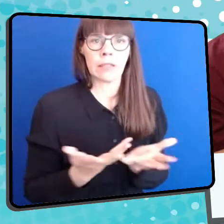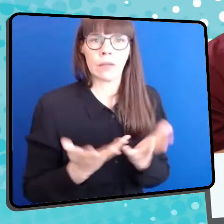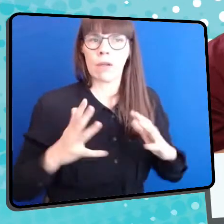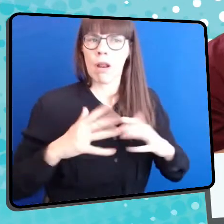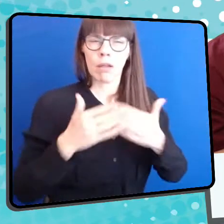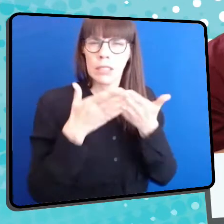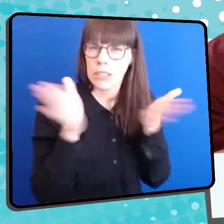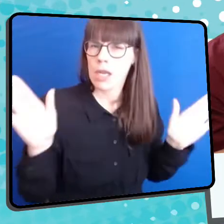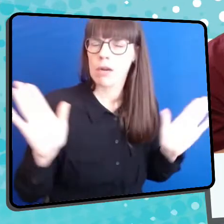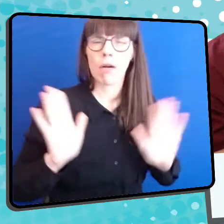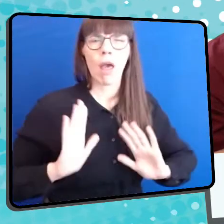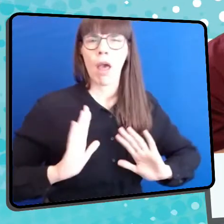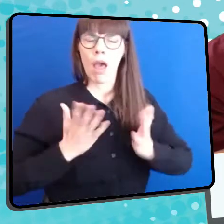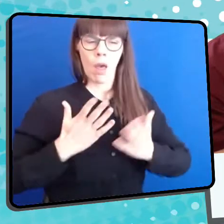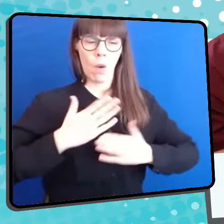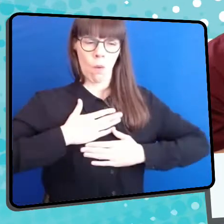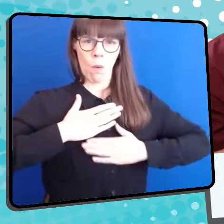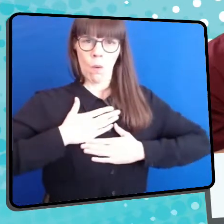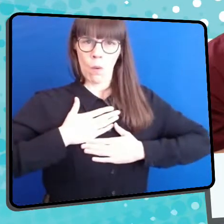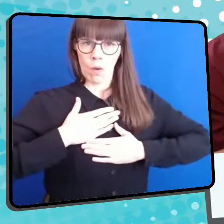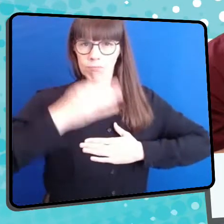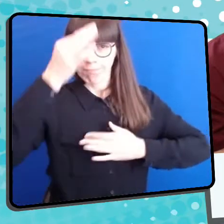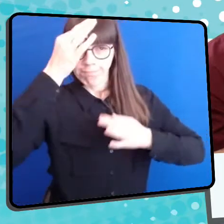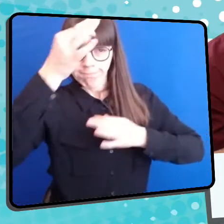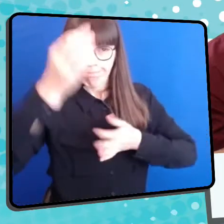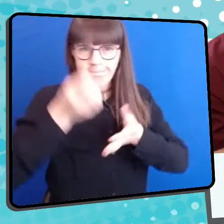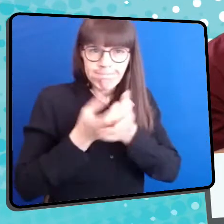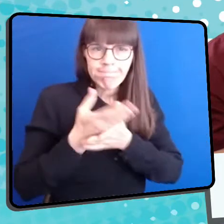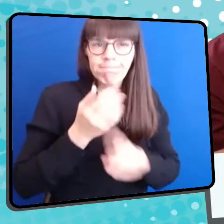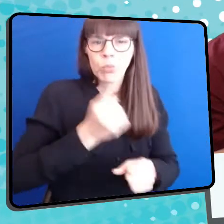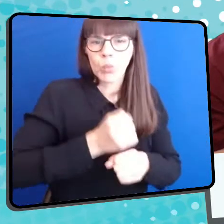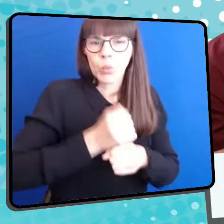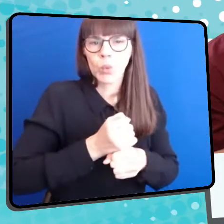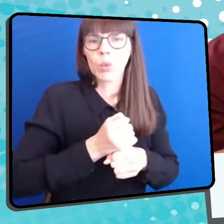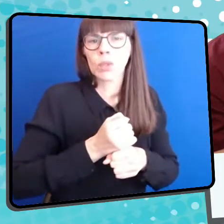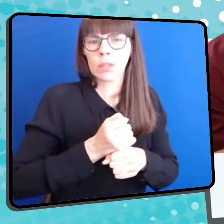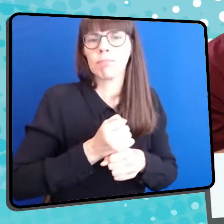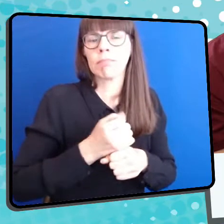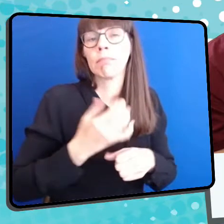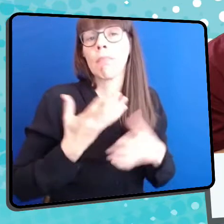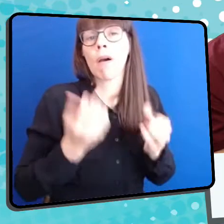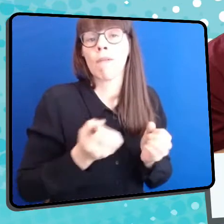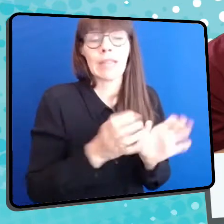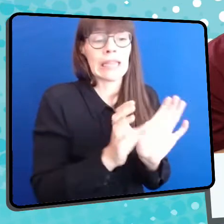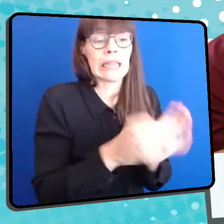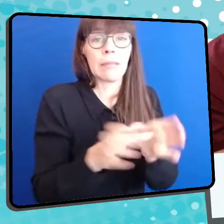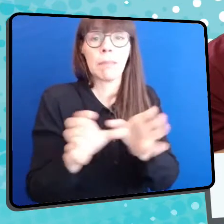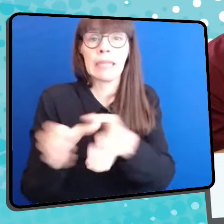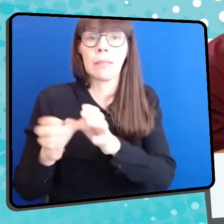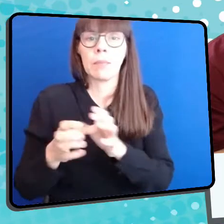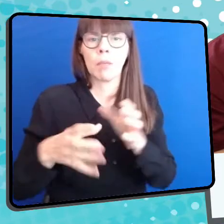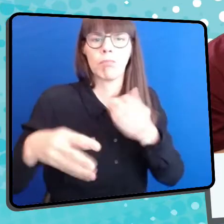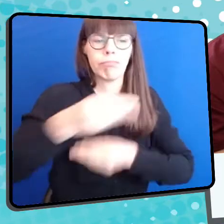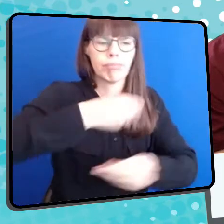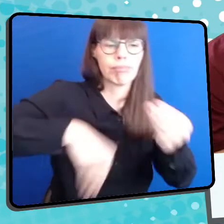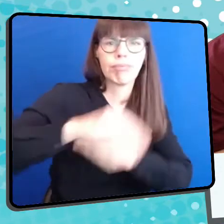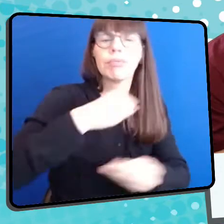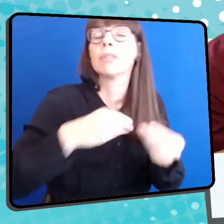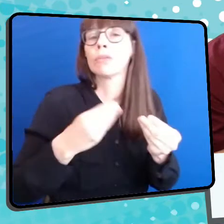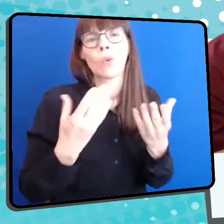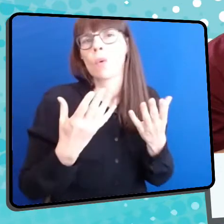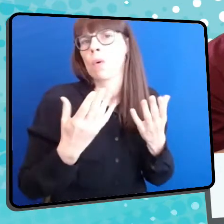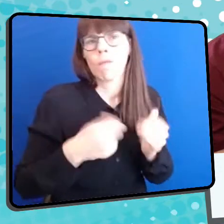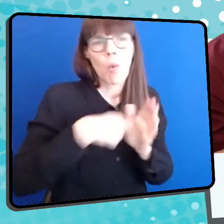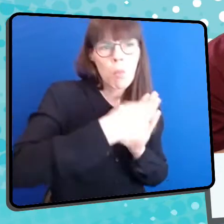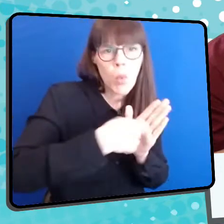like, so for the way we run our teams, we kind of switch in and around. We're either on project, we're either on bench, and they're the